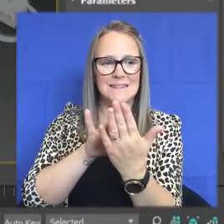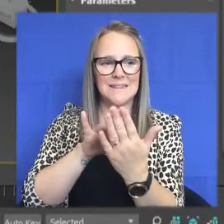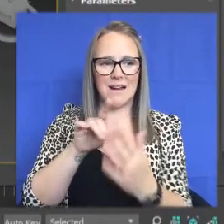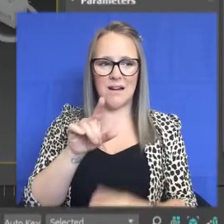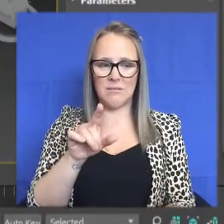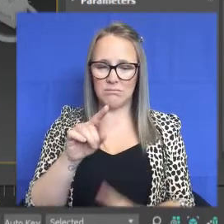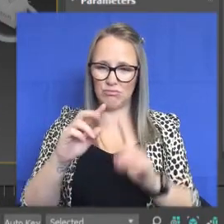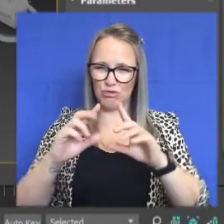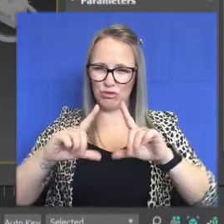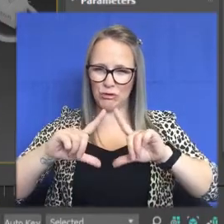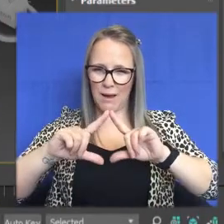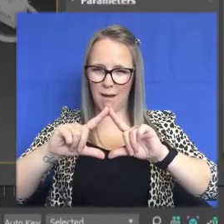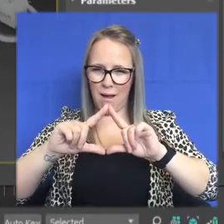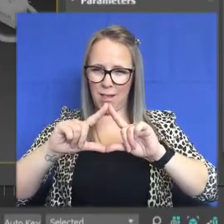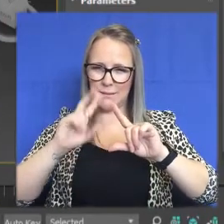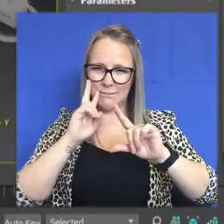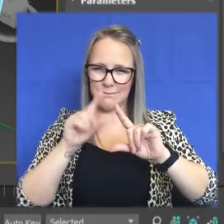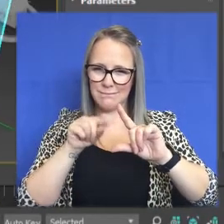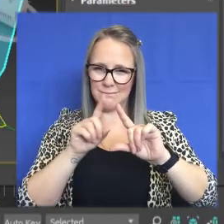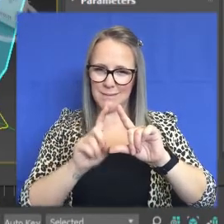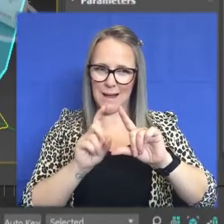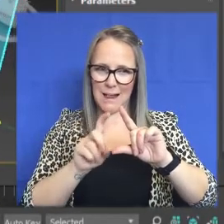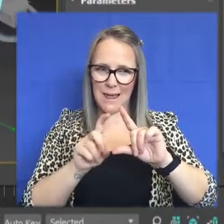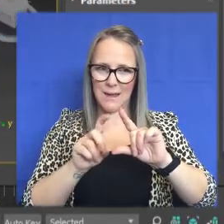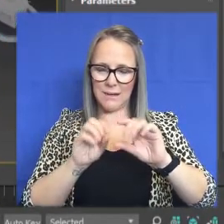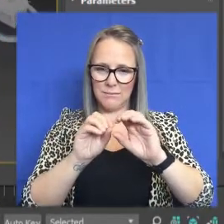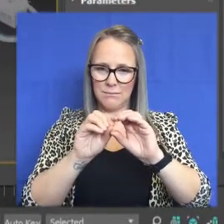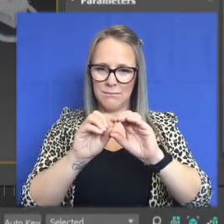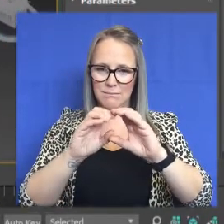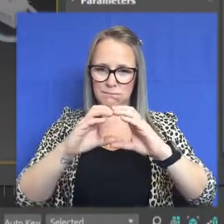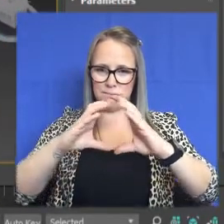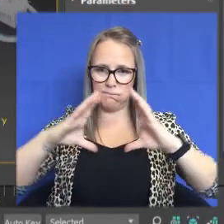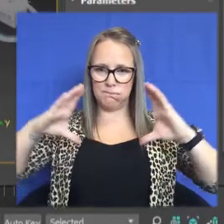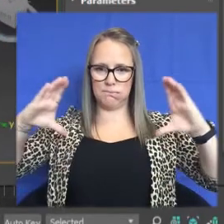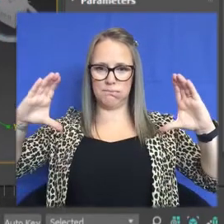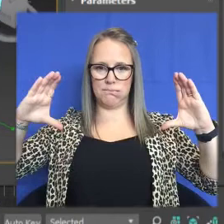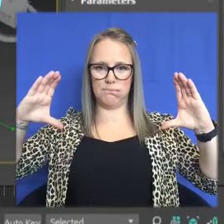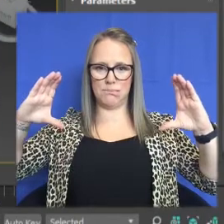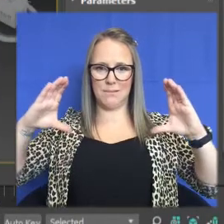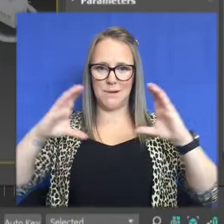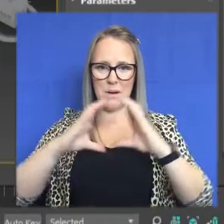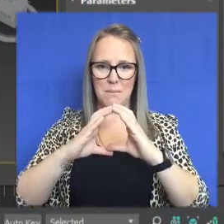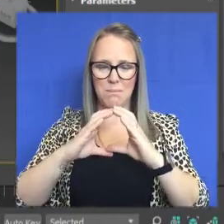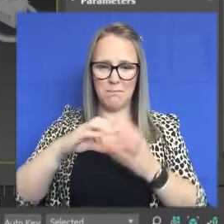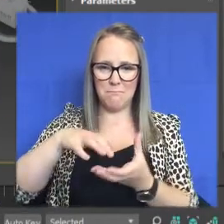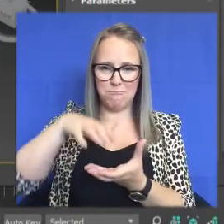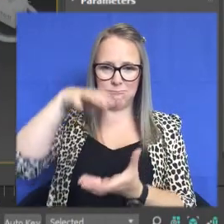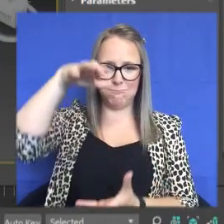central triangle or pyramid, you can scale the entire object.